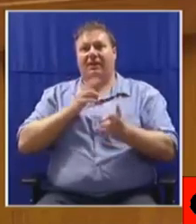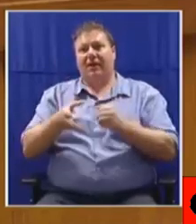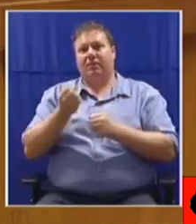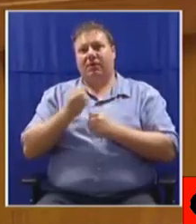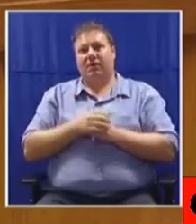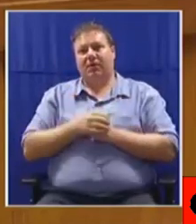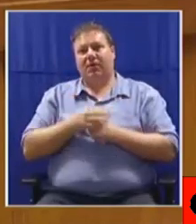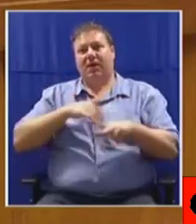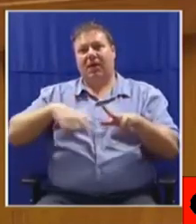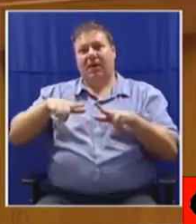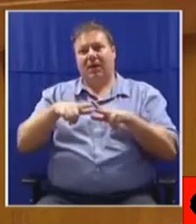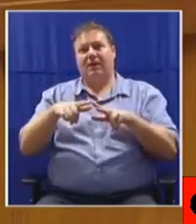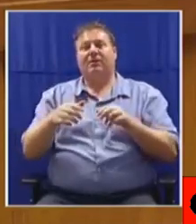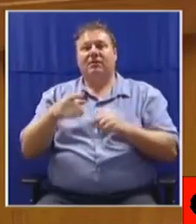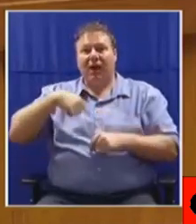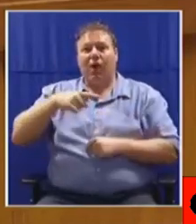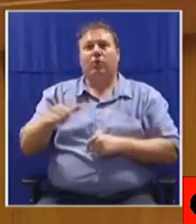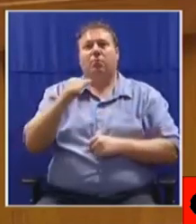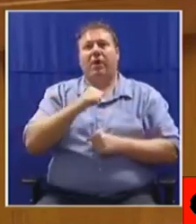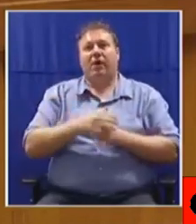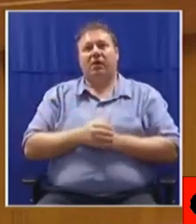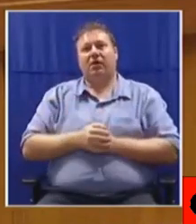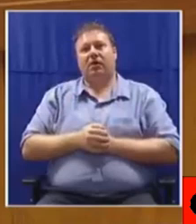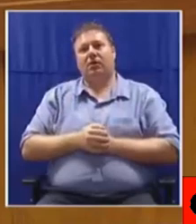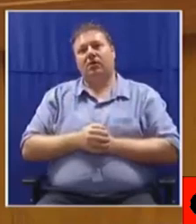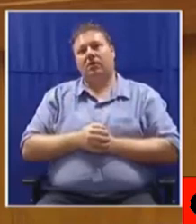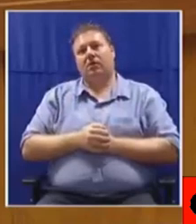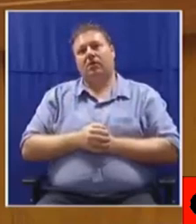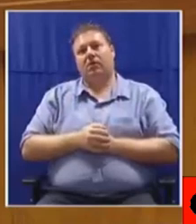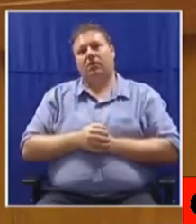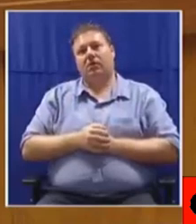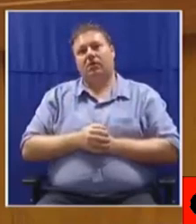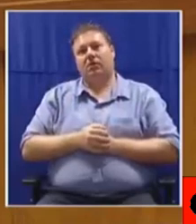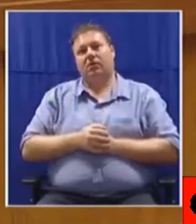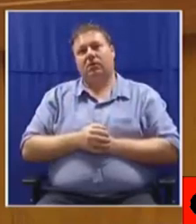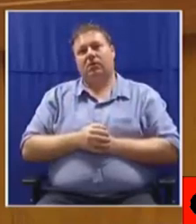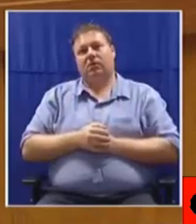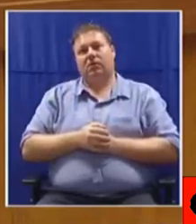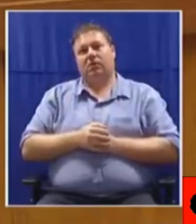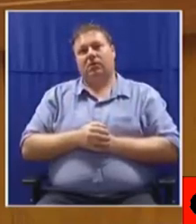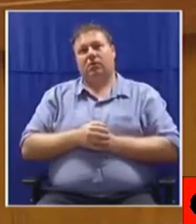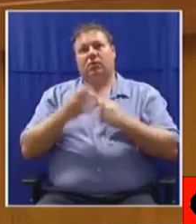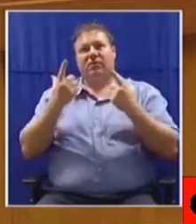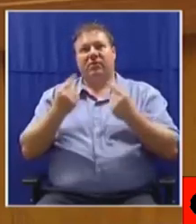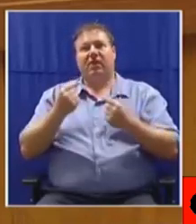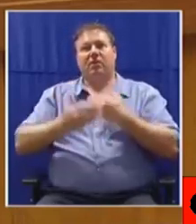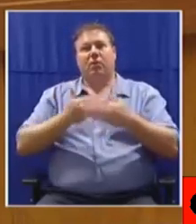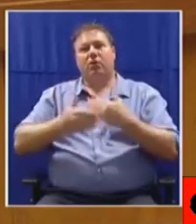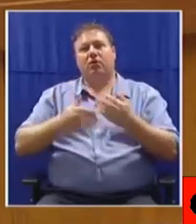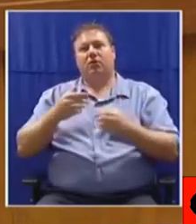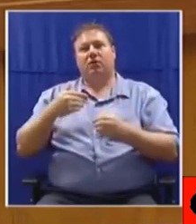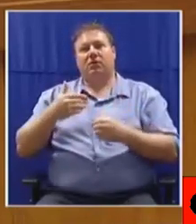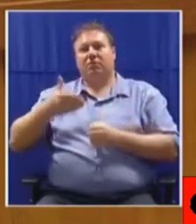by getting our land back. As we have led this process before, we will lead it